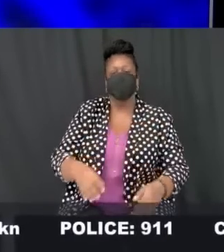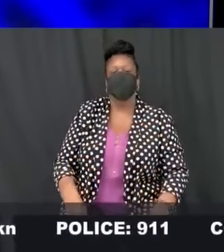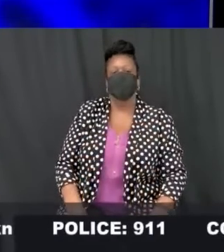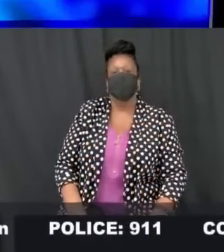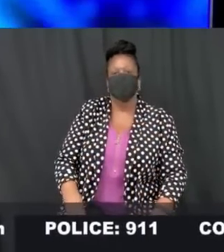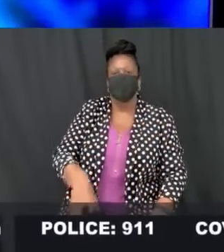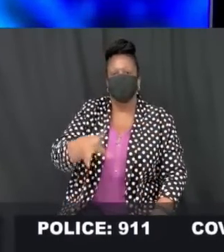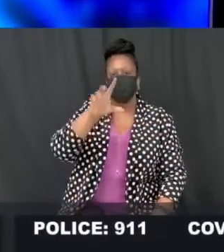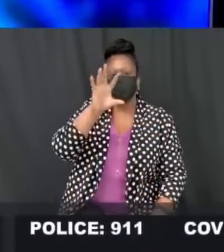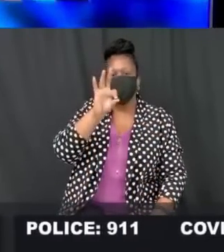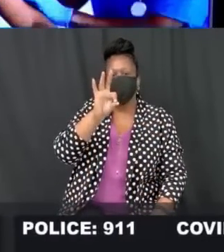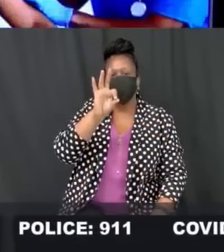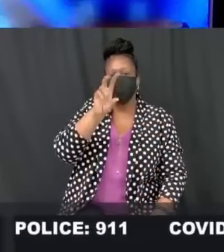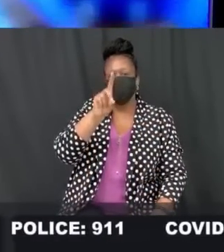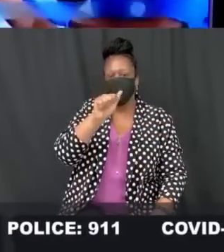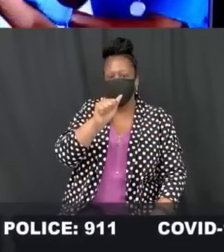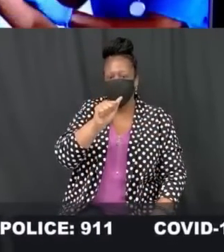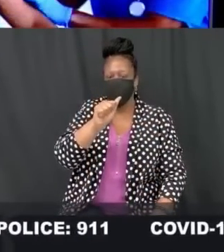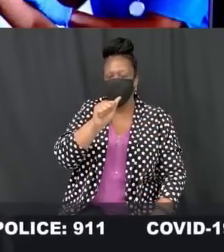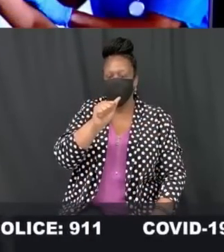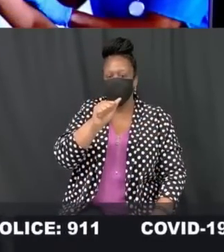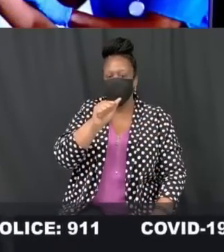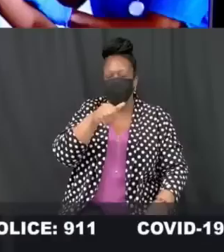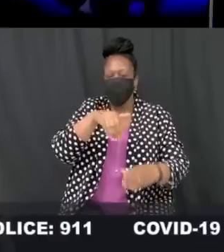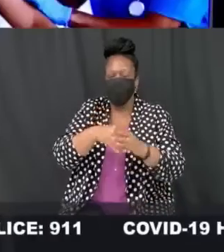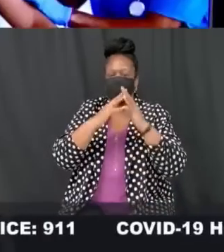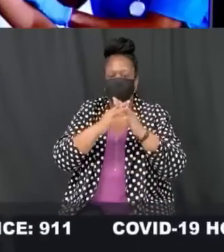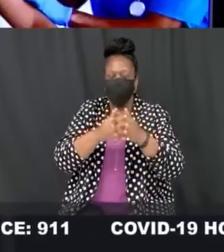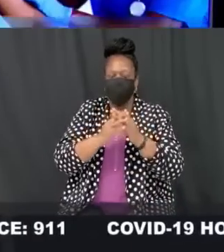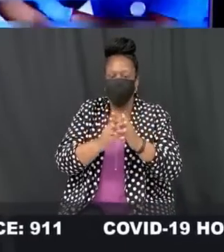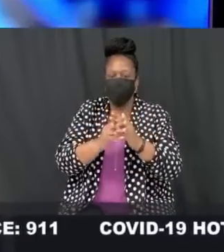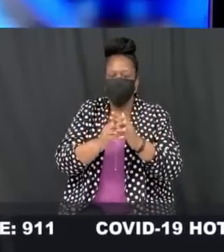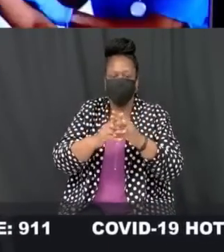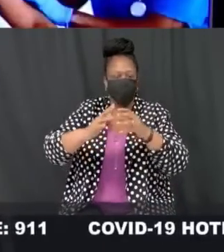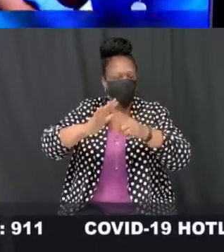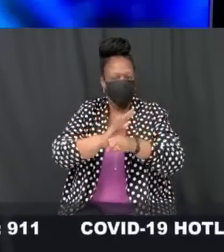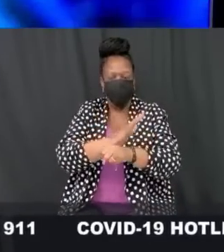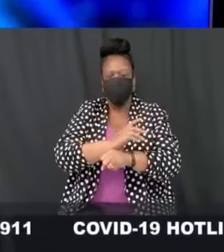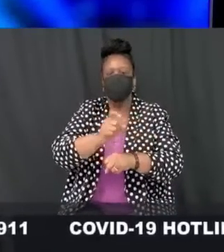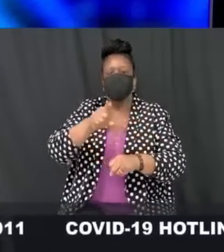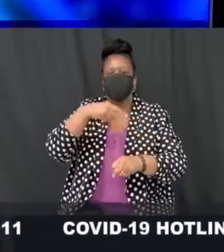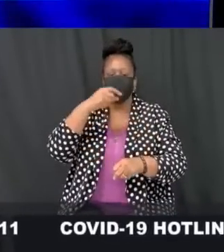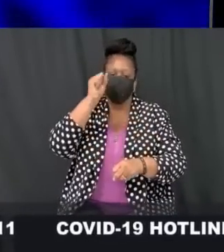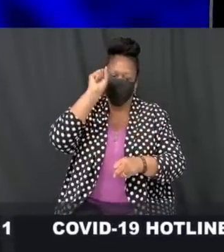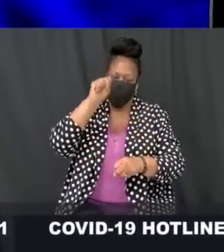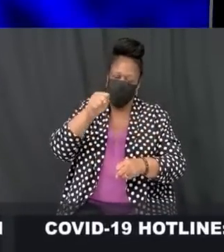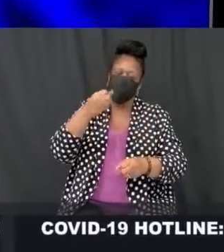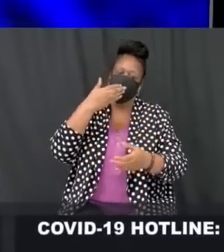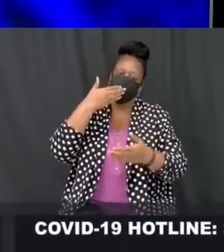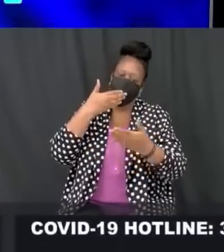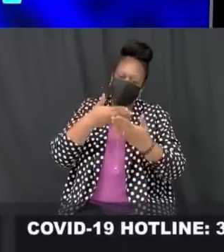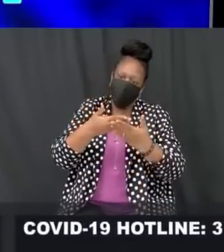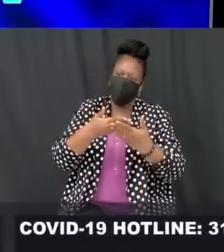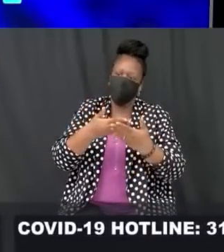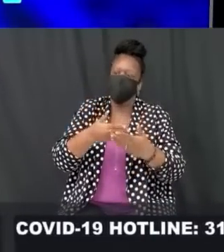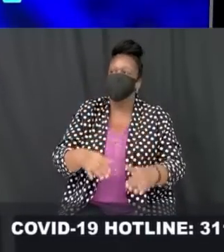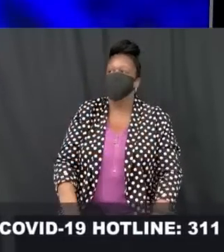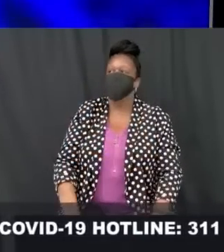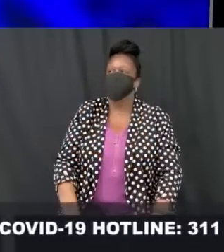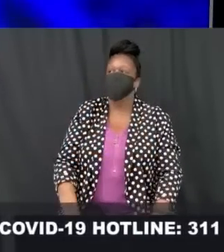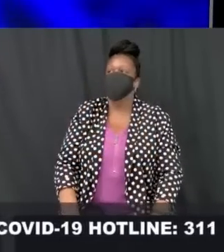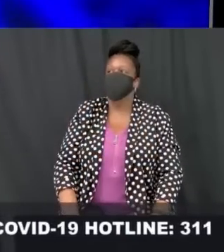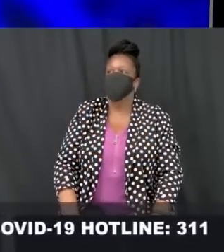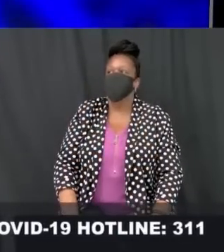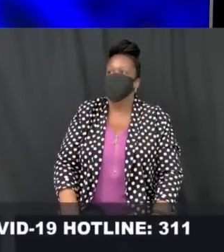US fully approved the Pfizer vaccine for persons 16